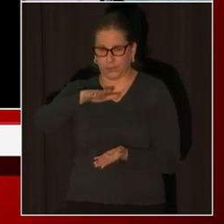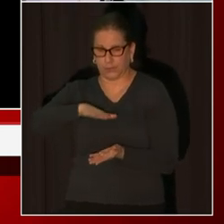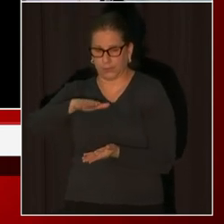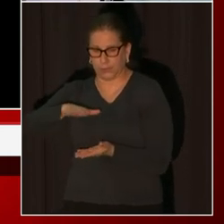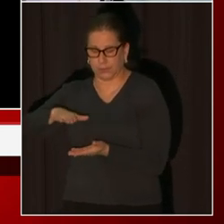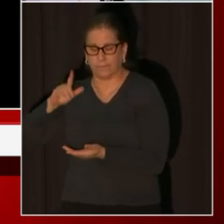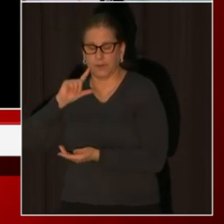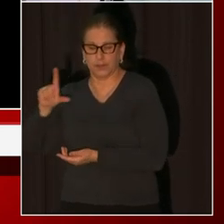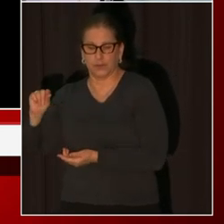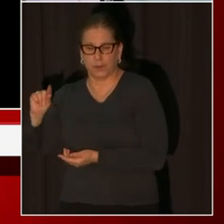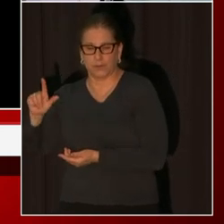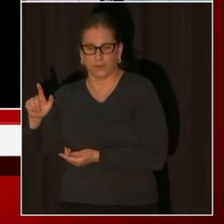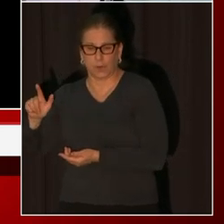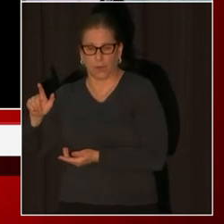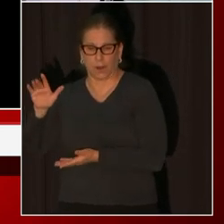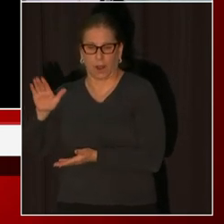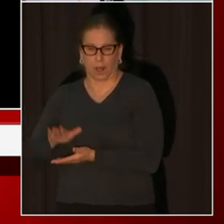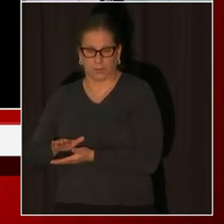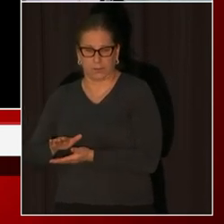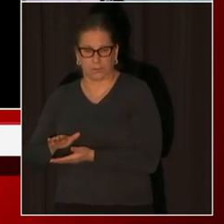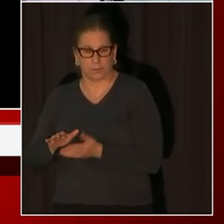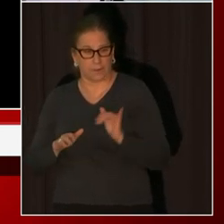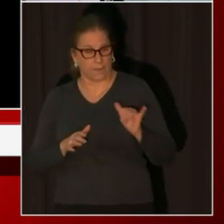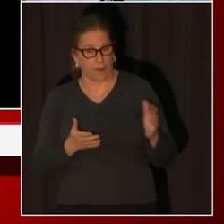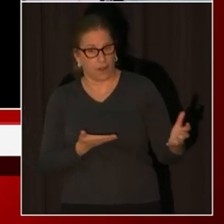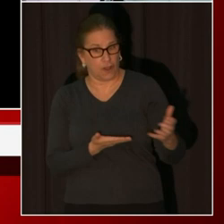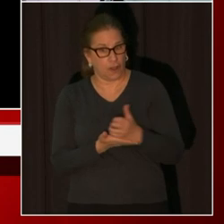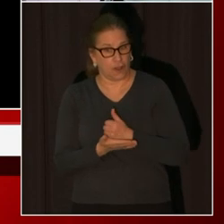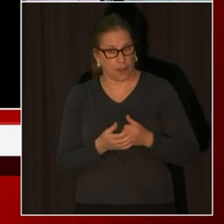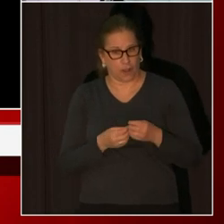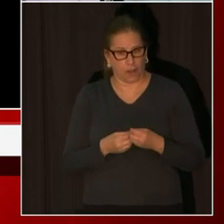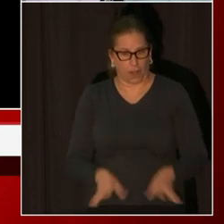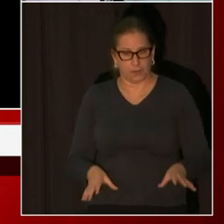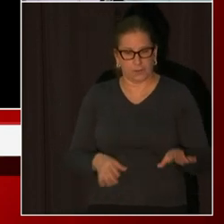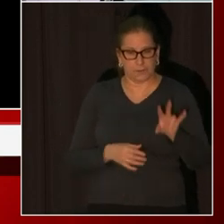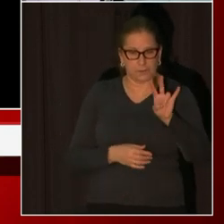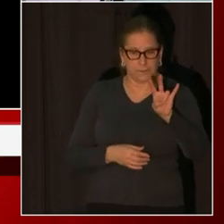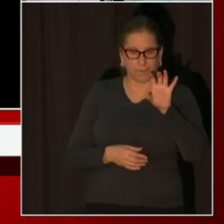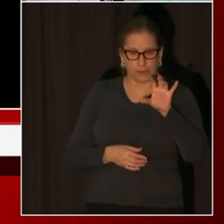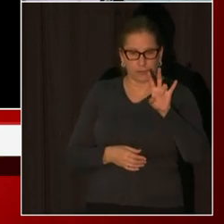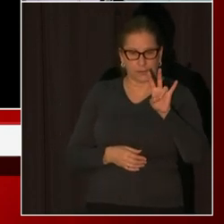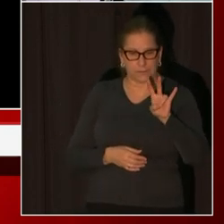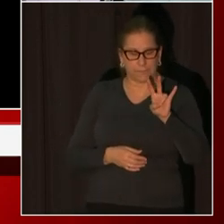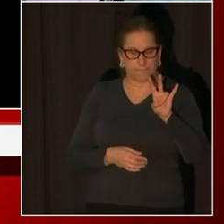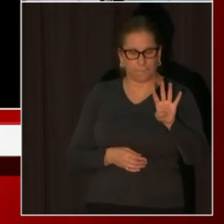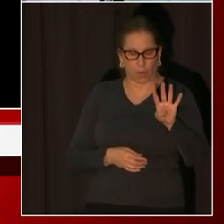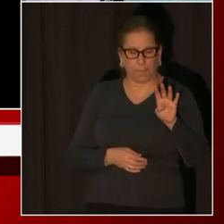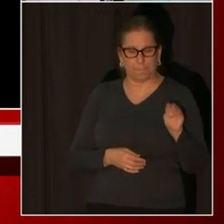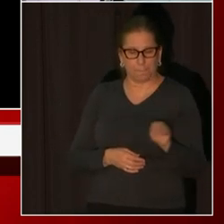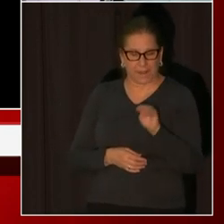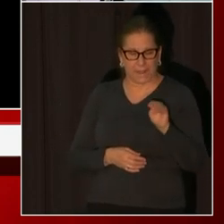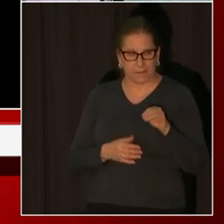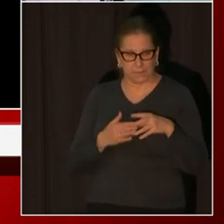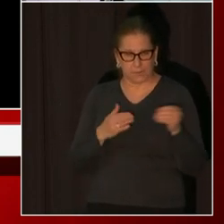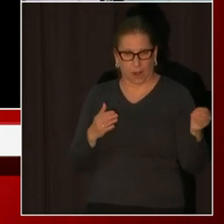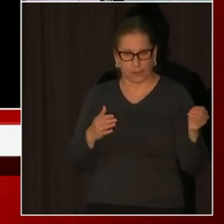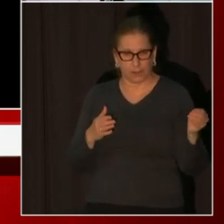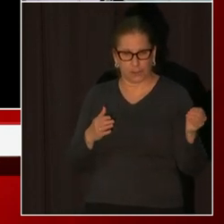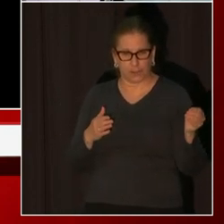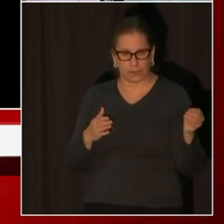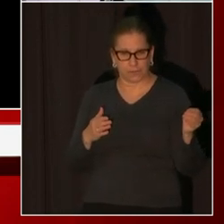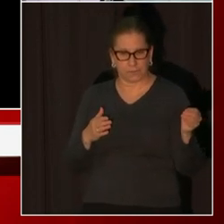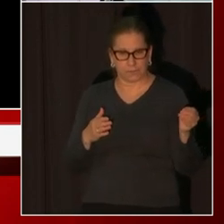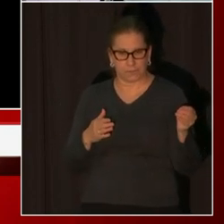is $774 million. These are revenue losses based upon what the CFO had